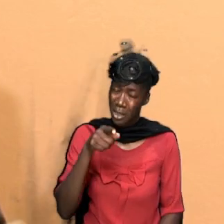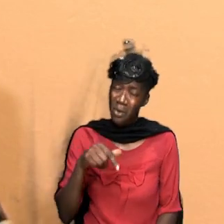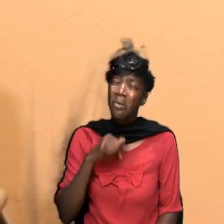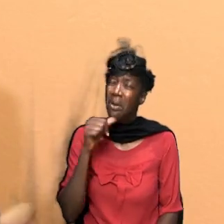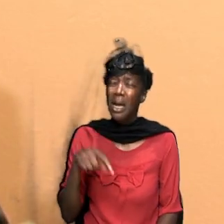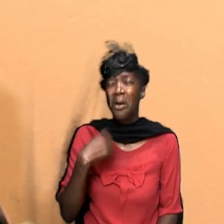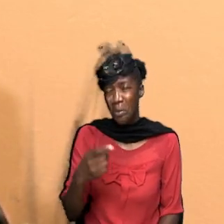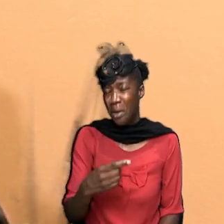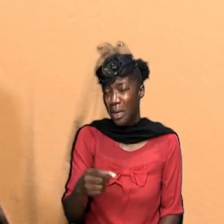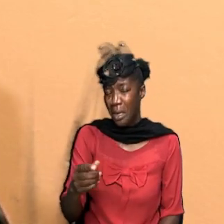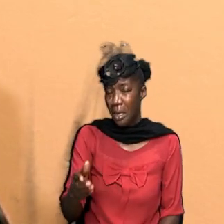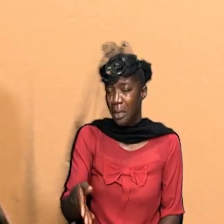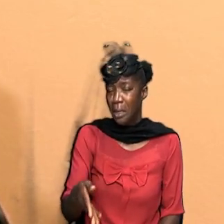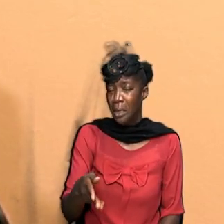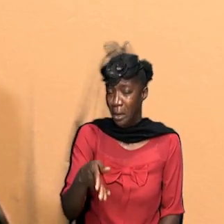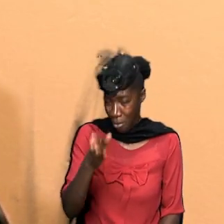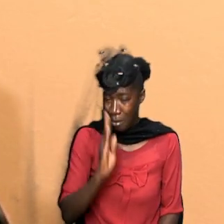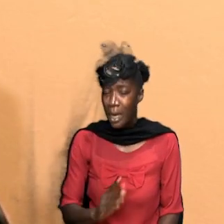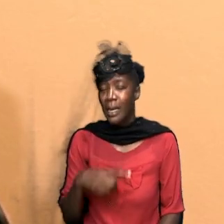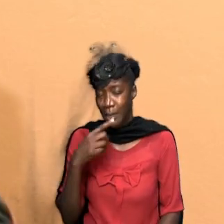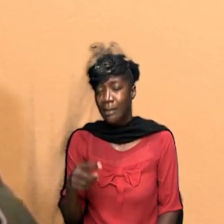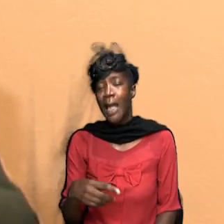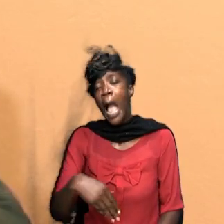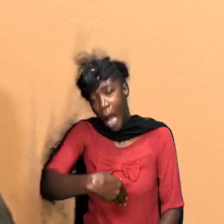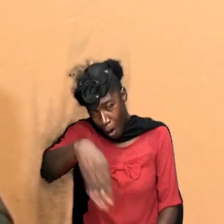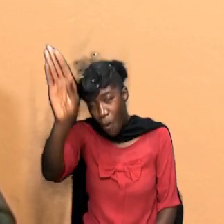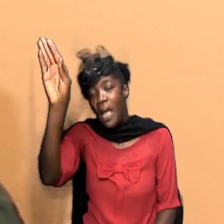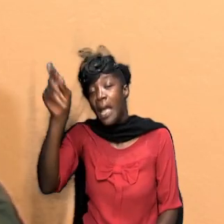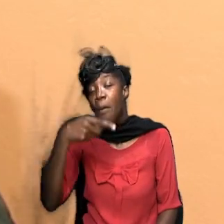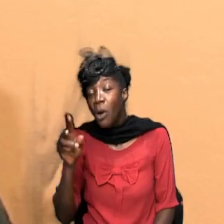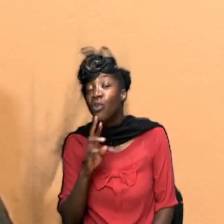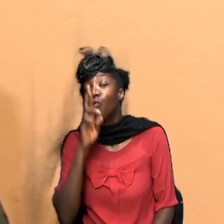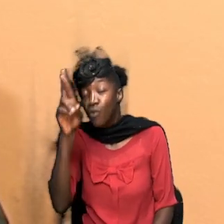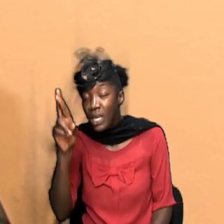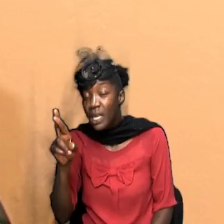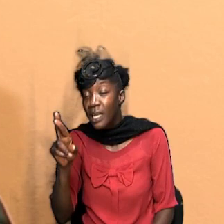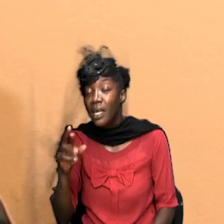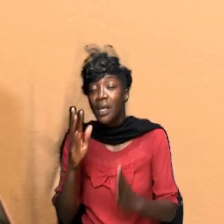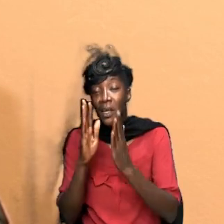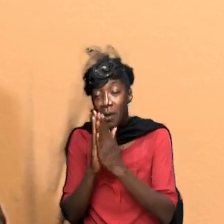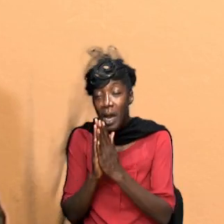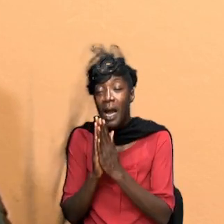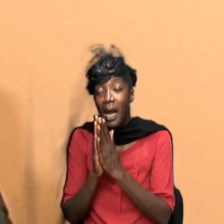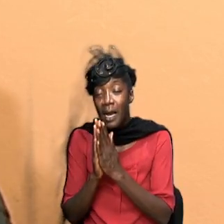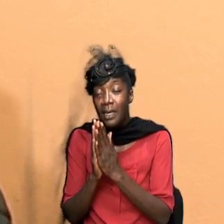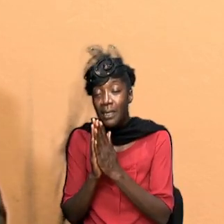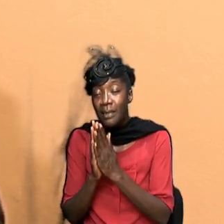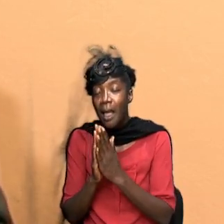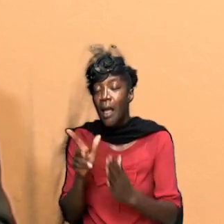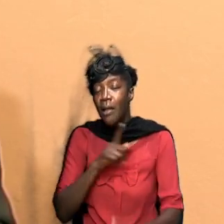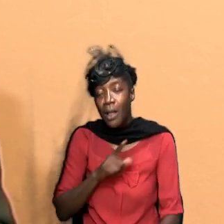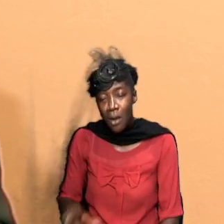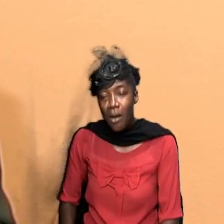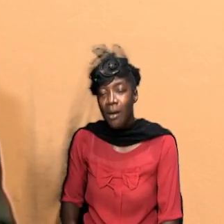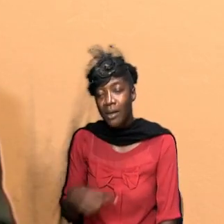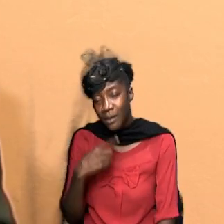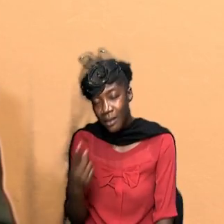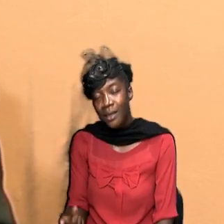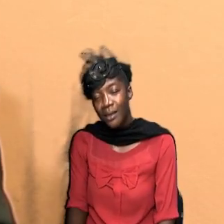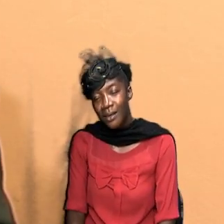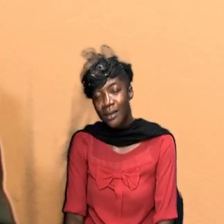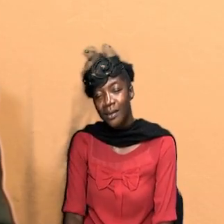before God and say that. But really, when you ask for the things The Lord must be saying,